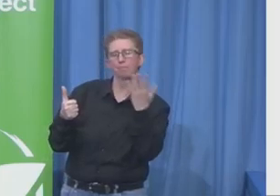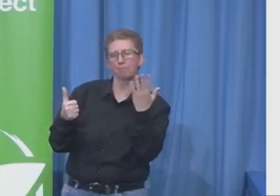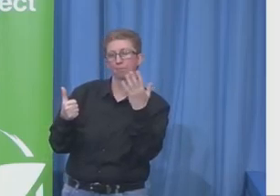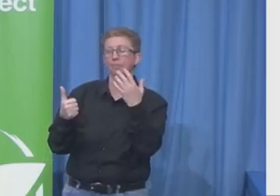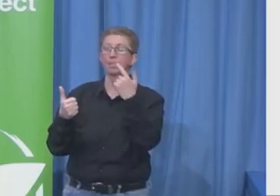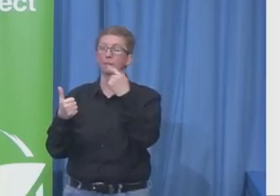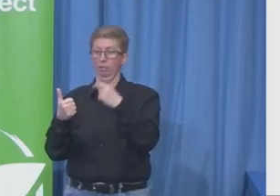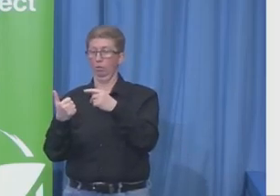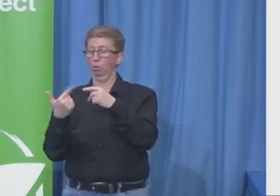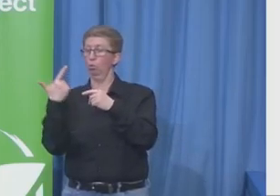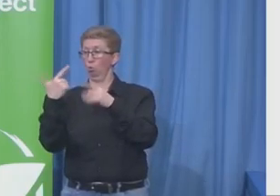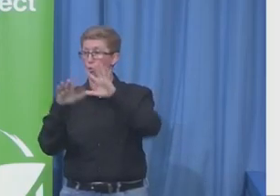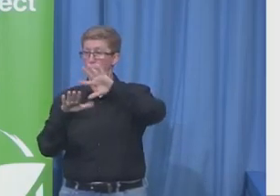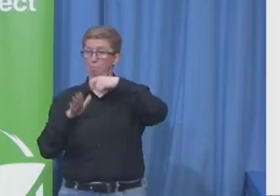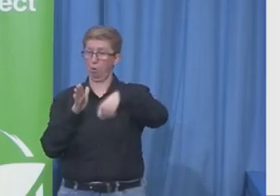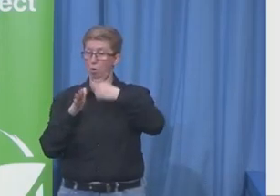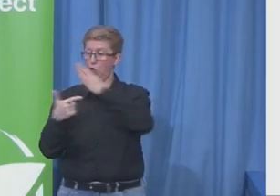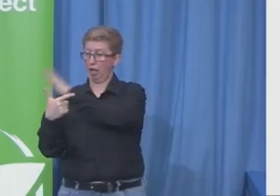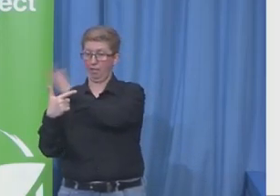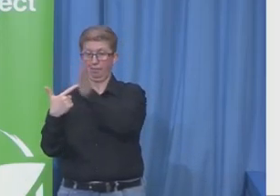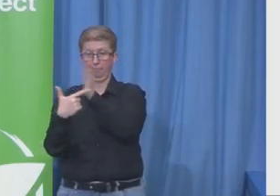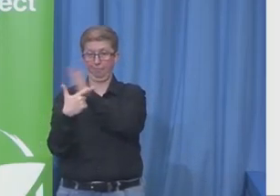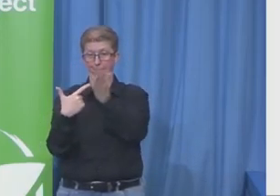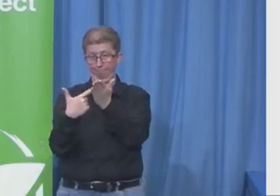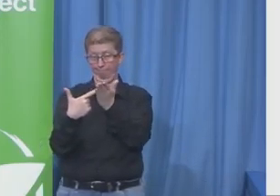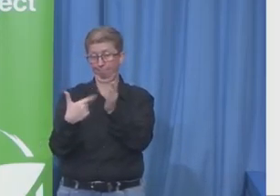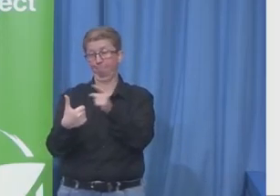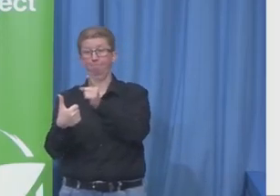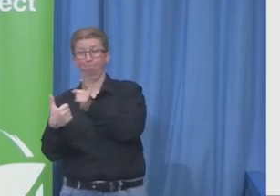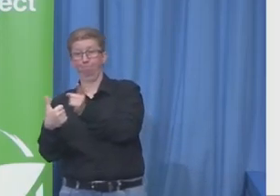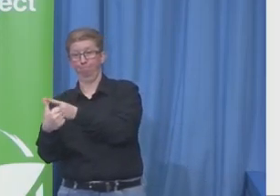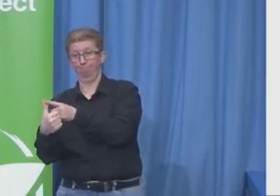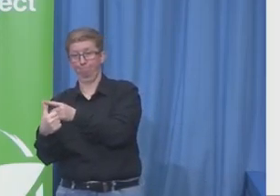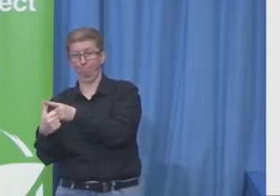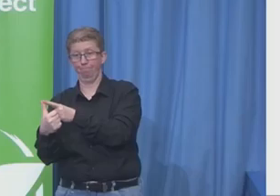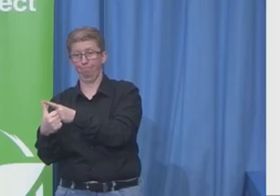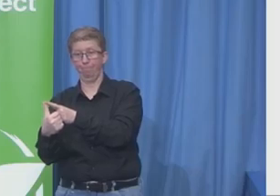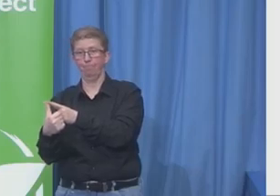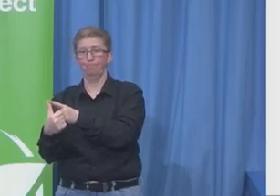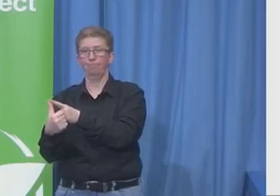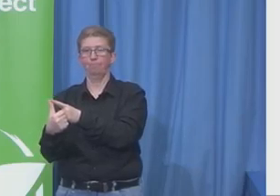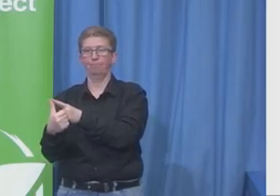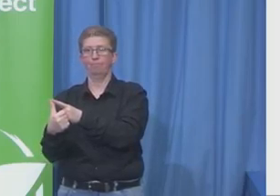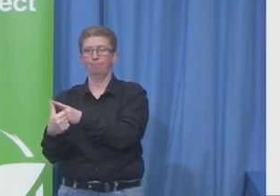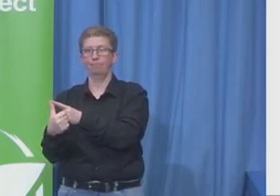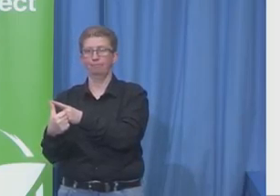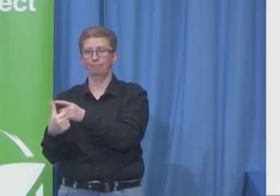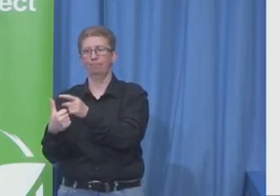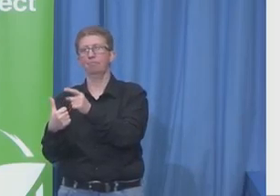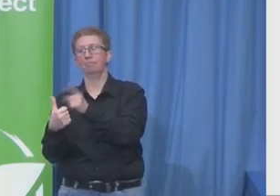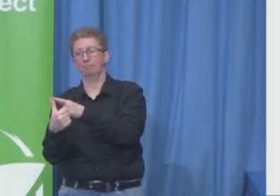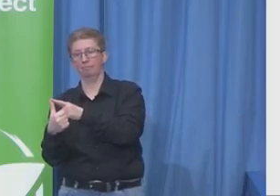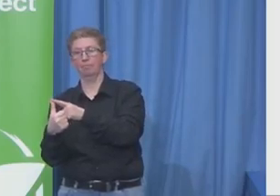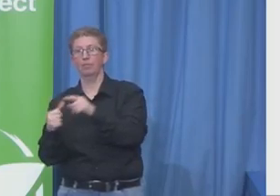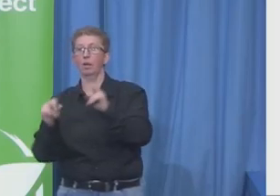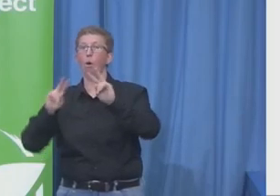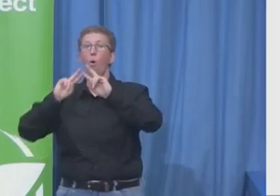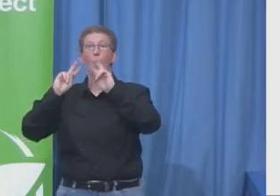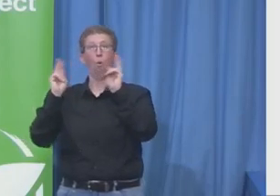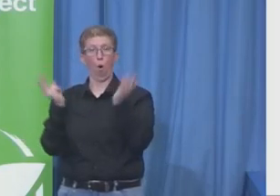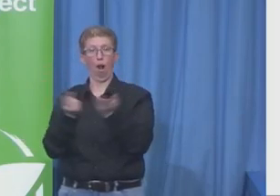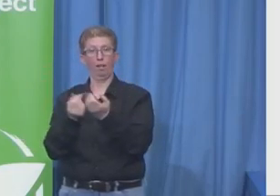a disability inclusion and accountability framework for the World Bank itself, for the World Bank staff. And this is important because what it will